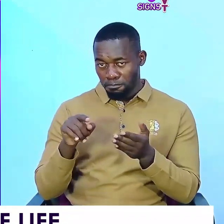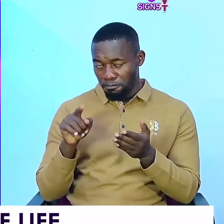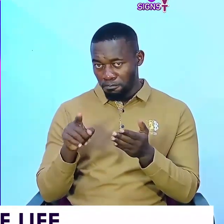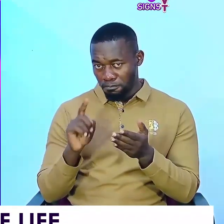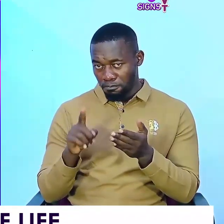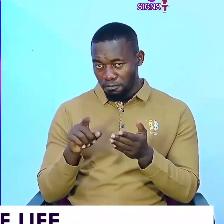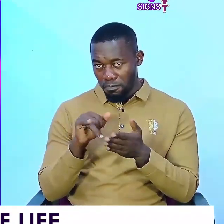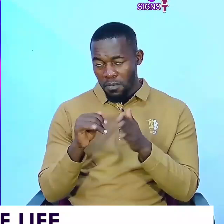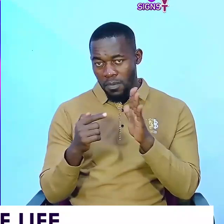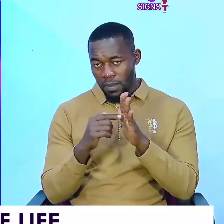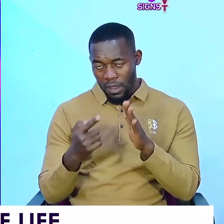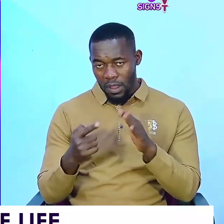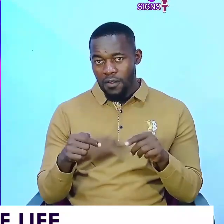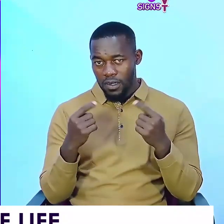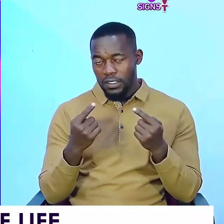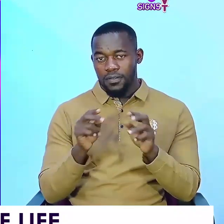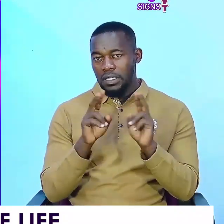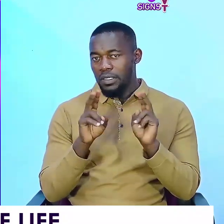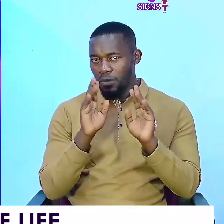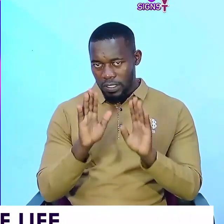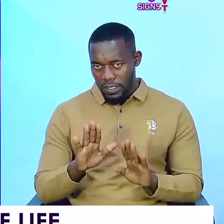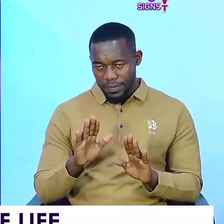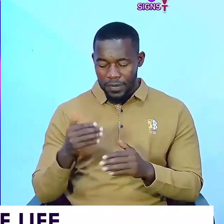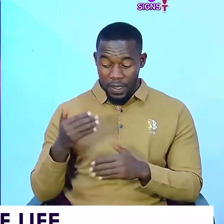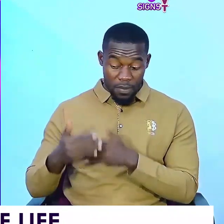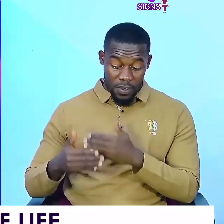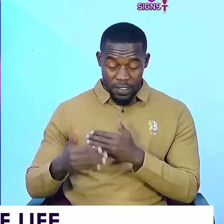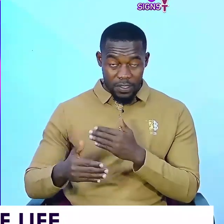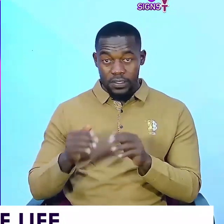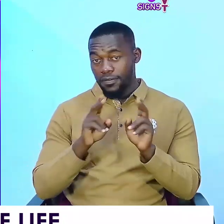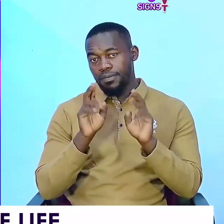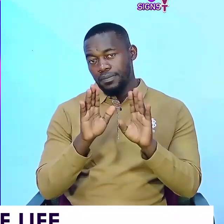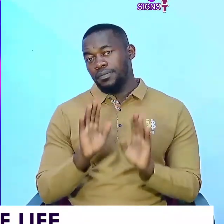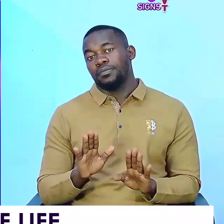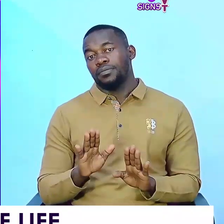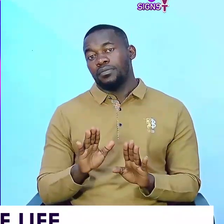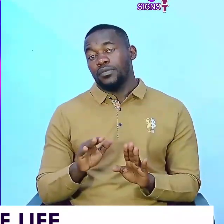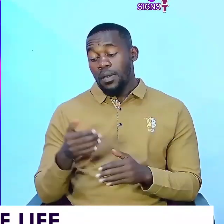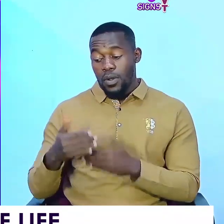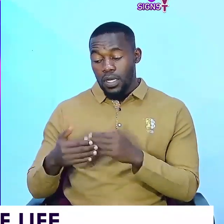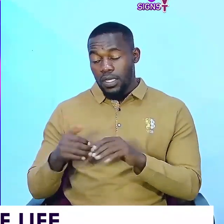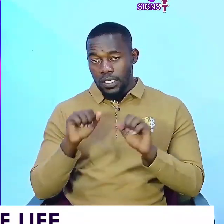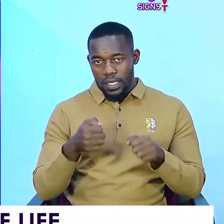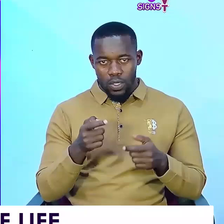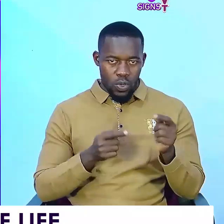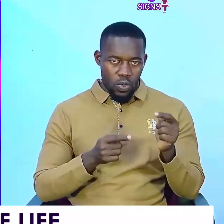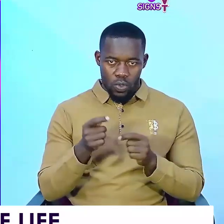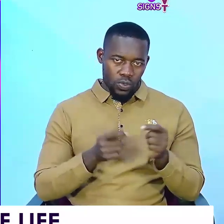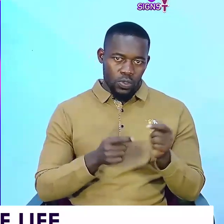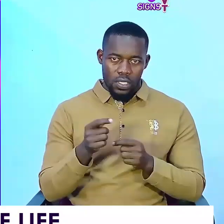very marked out boundary. It's a zero. It should be a zero tolerance